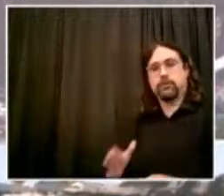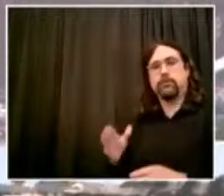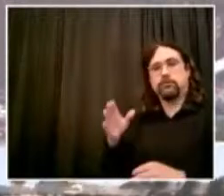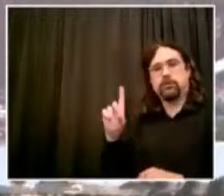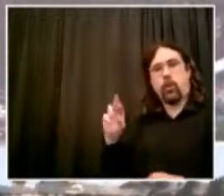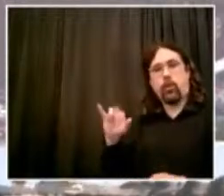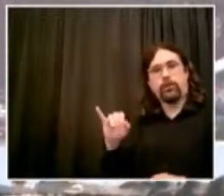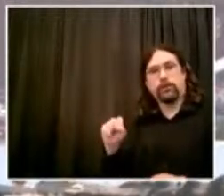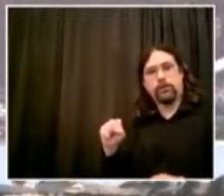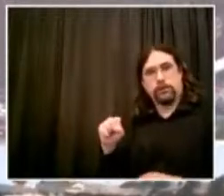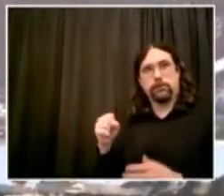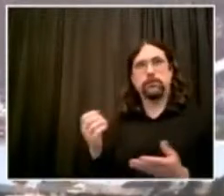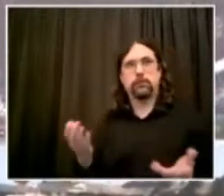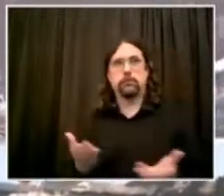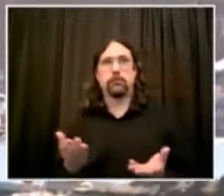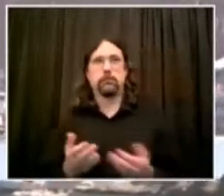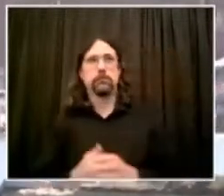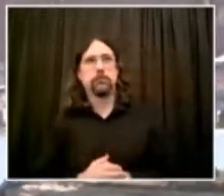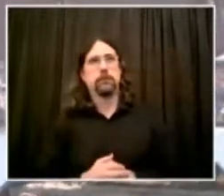Thank you, sir.